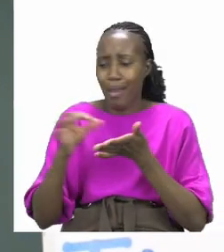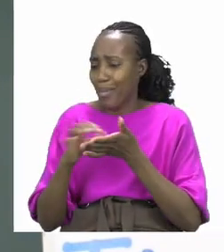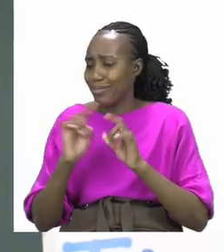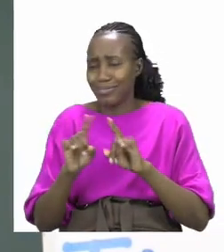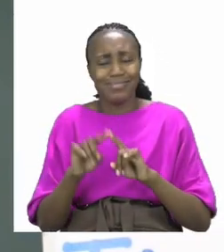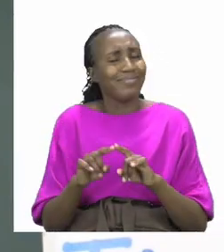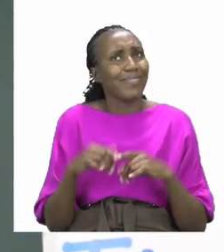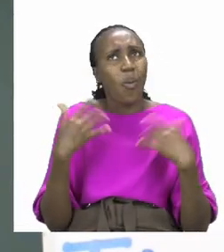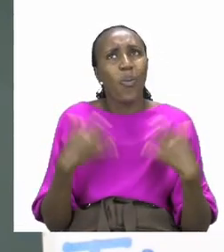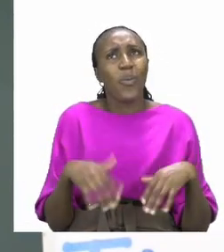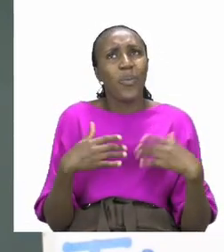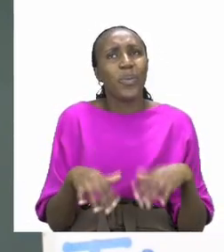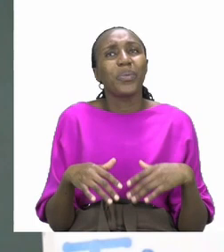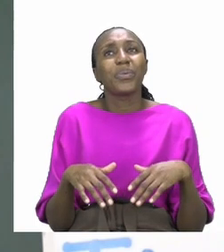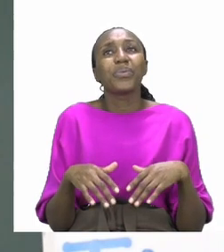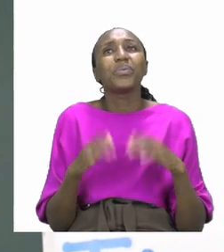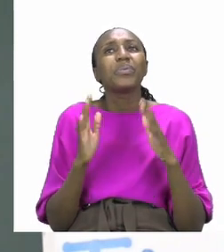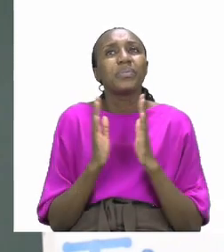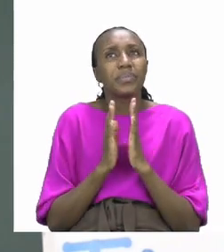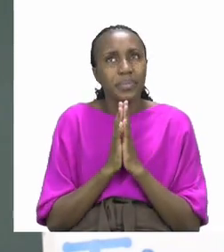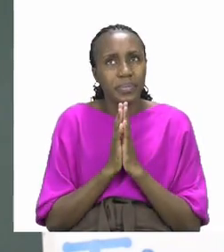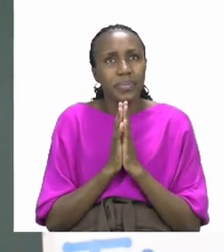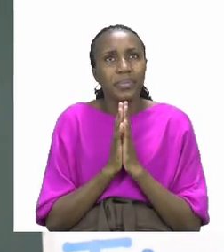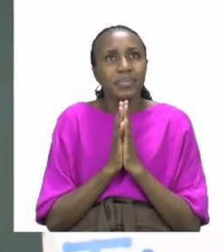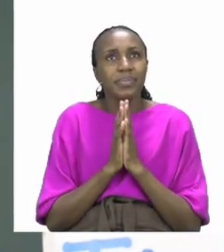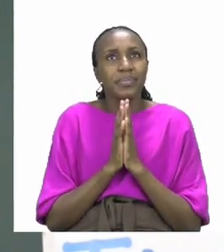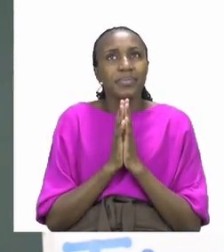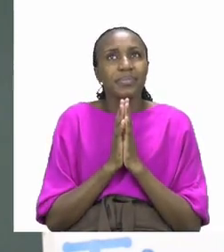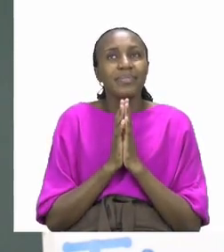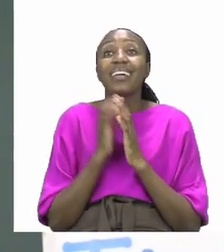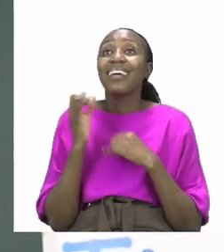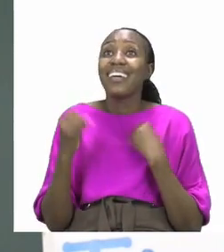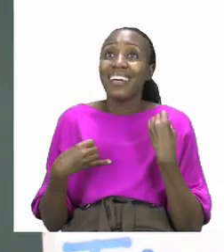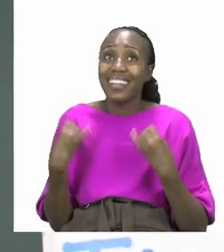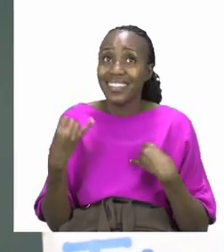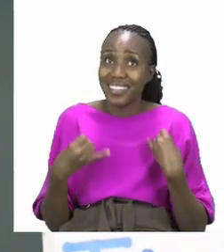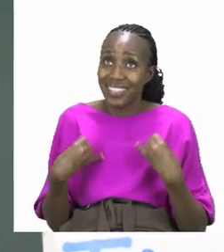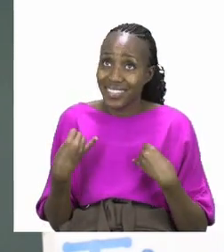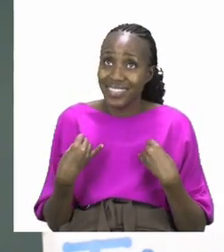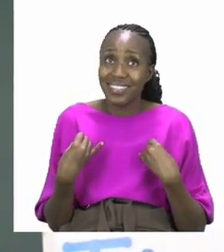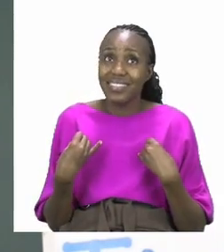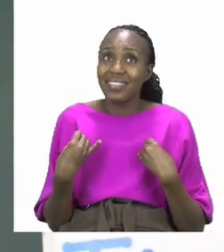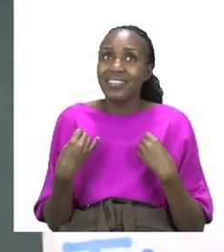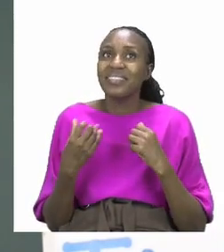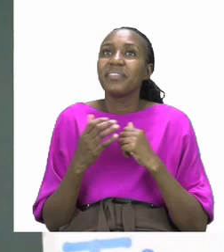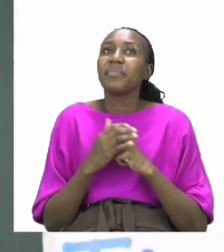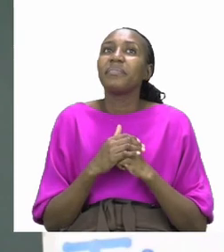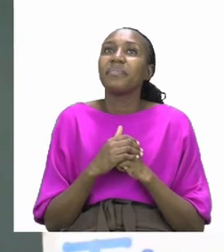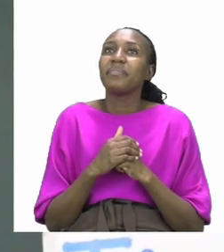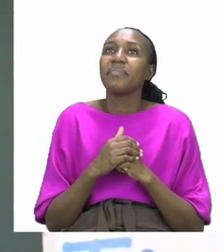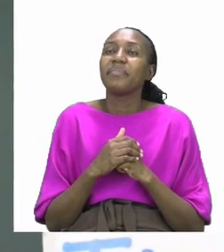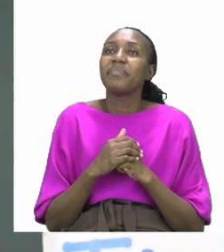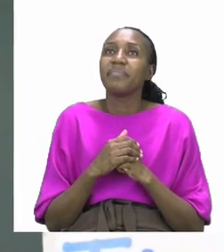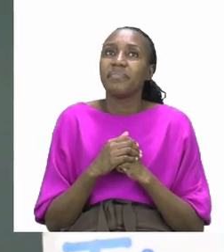collage. And remember, it is supposed to be fun. So if you feel like it's not working, you can always stop